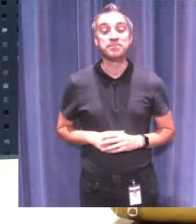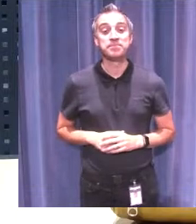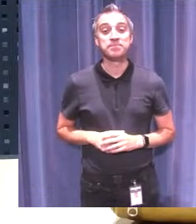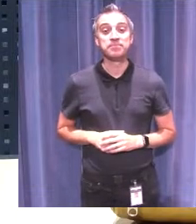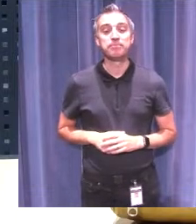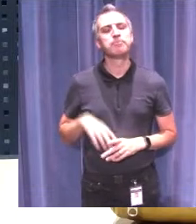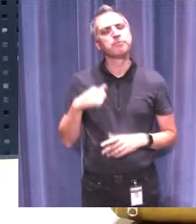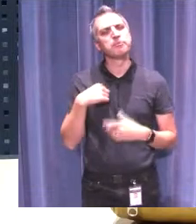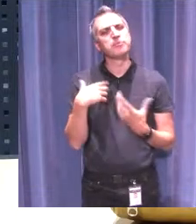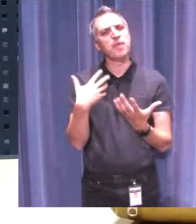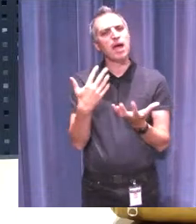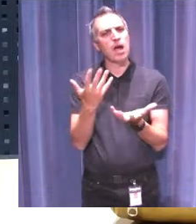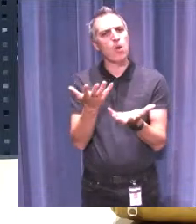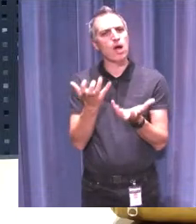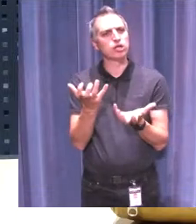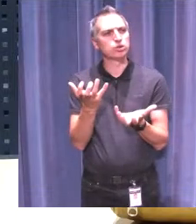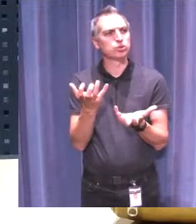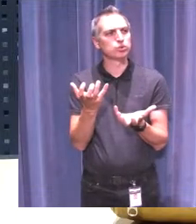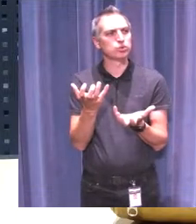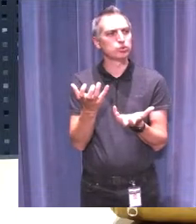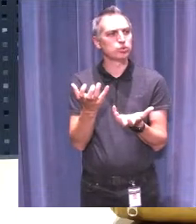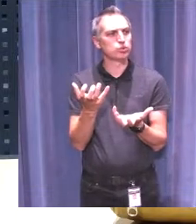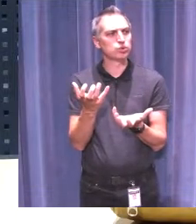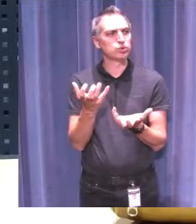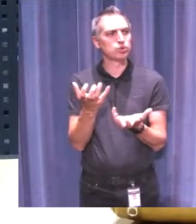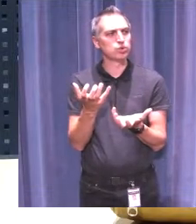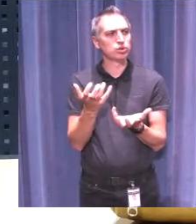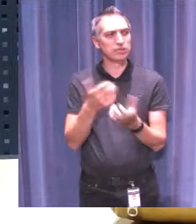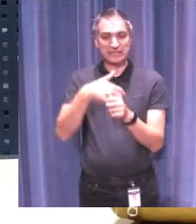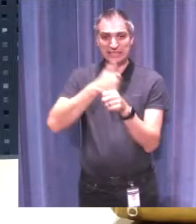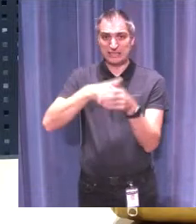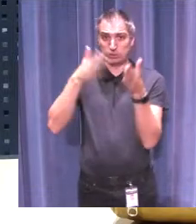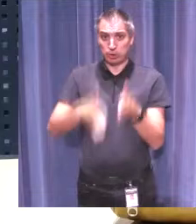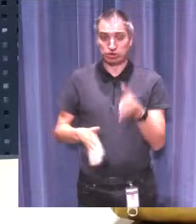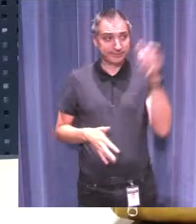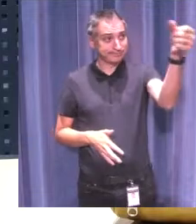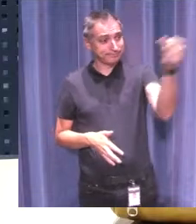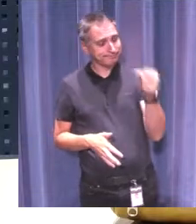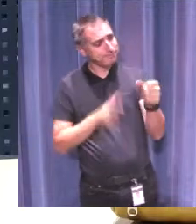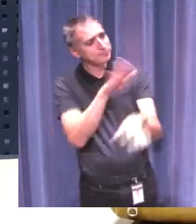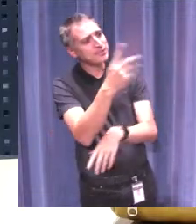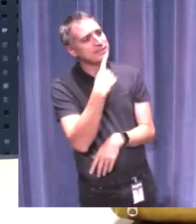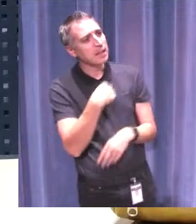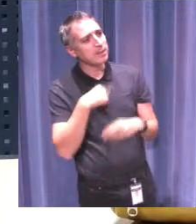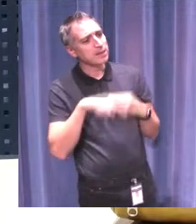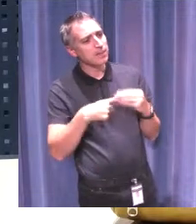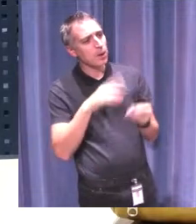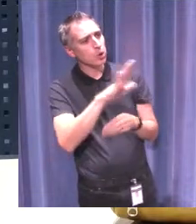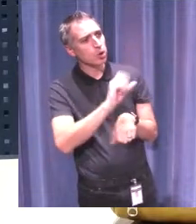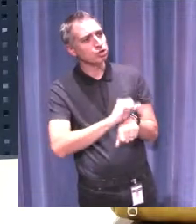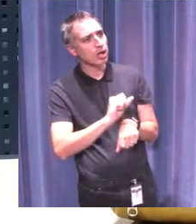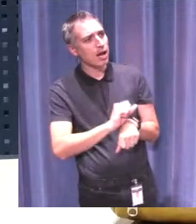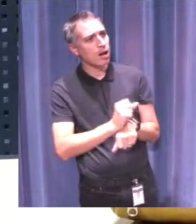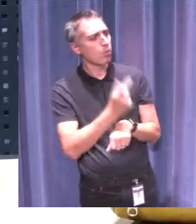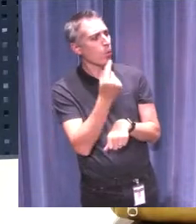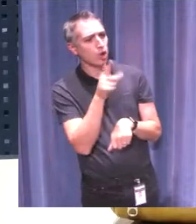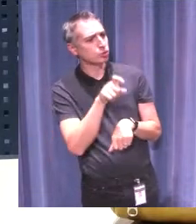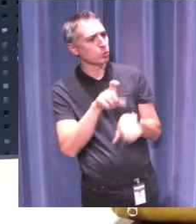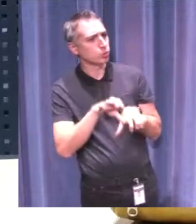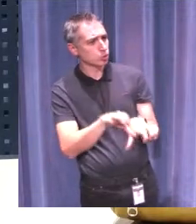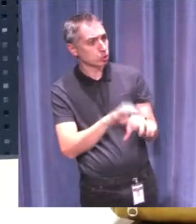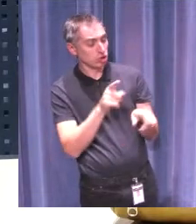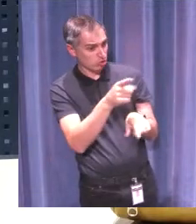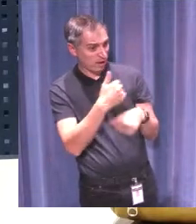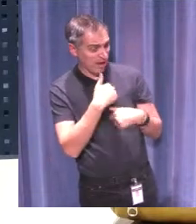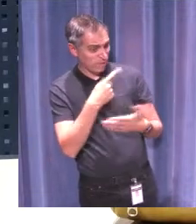I would like to bring each person in and say, well, tell me about your job. What are you supposed to do? How's it going? Do you have